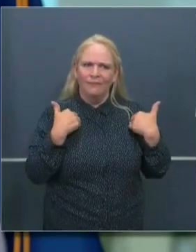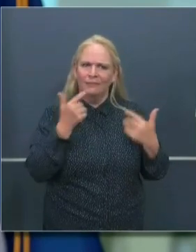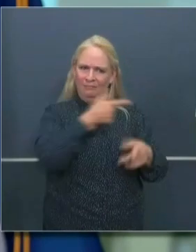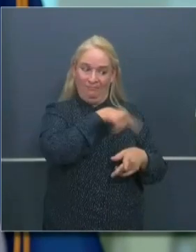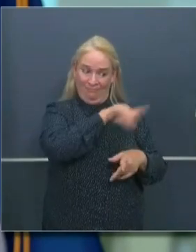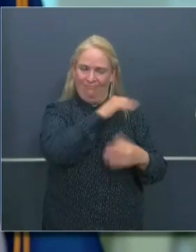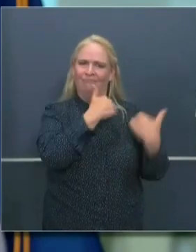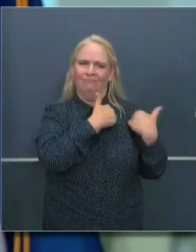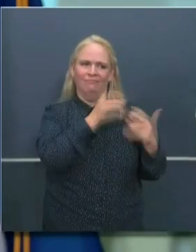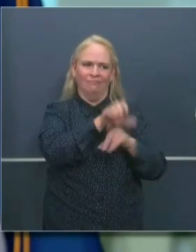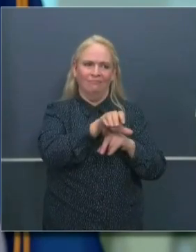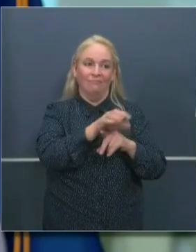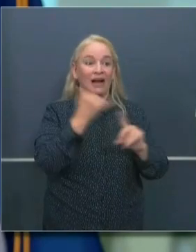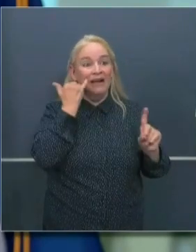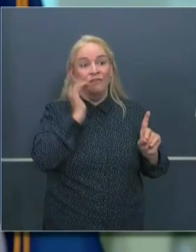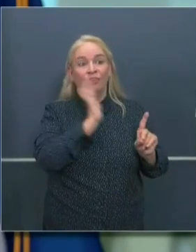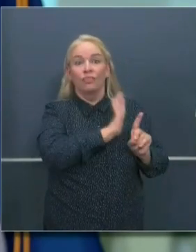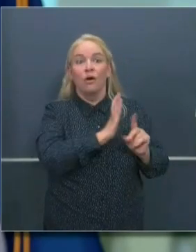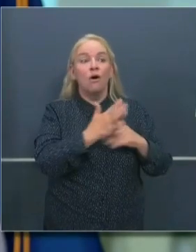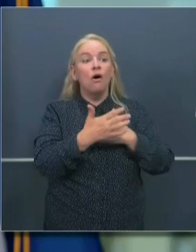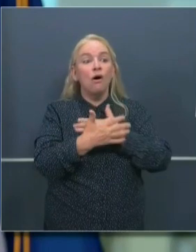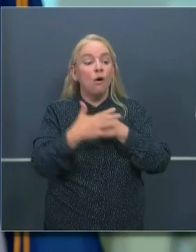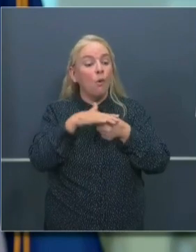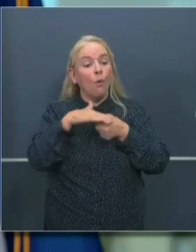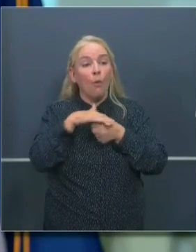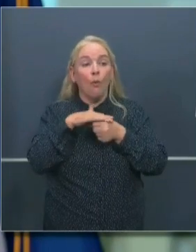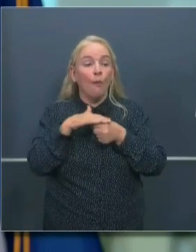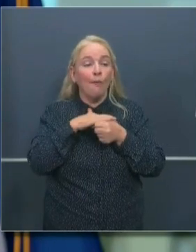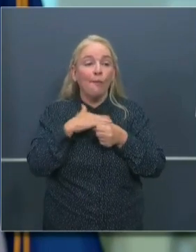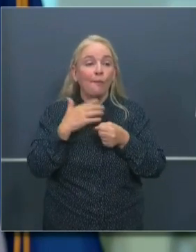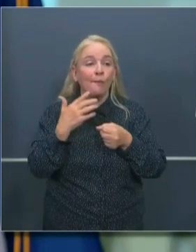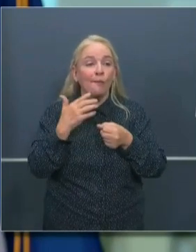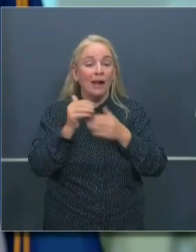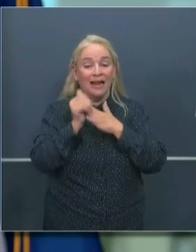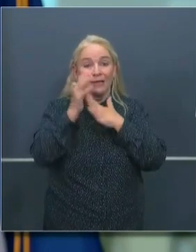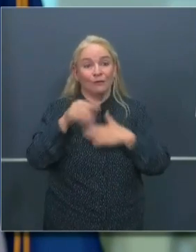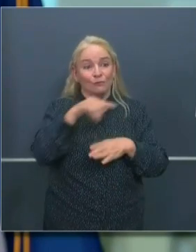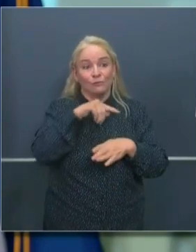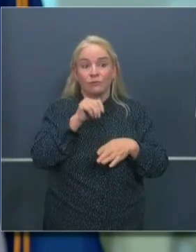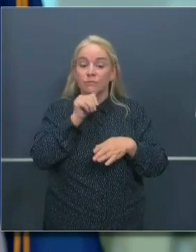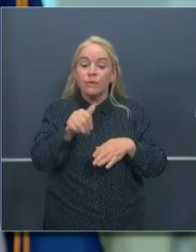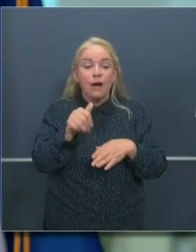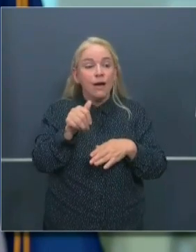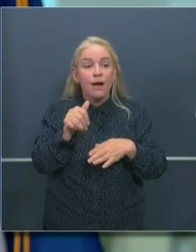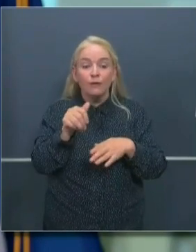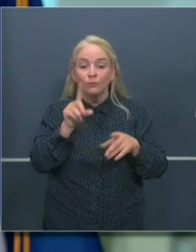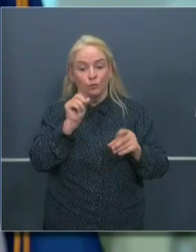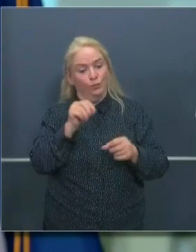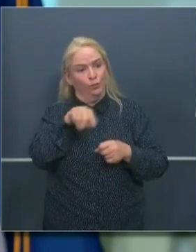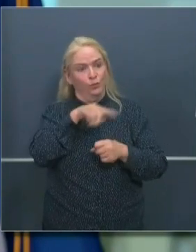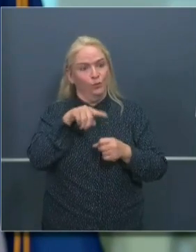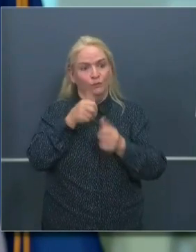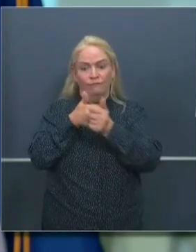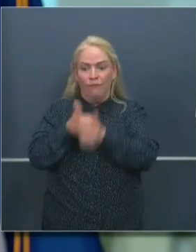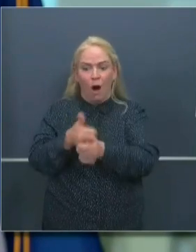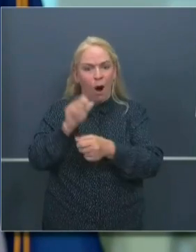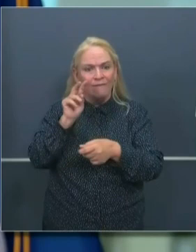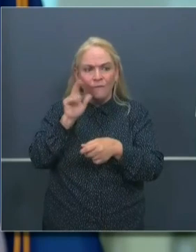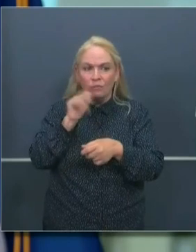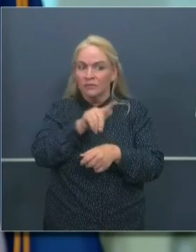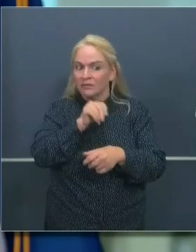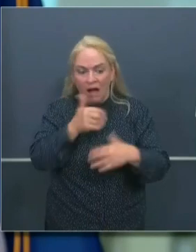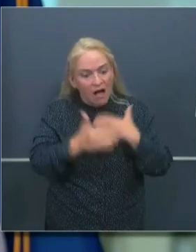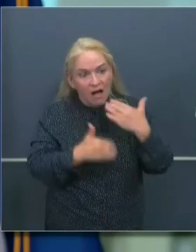we don't see those roles being advanced, if we don't see the level of enforcement that I can hear